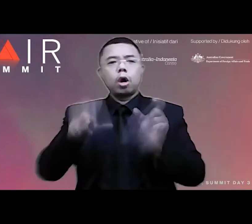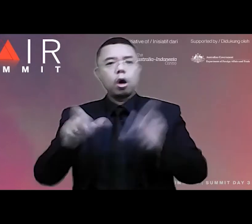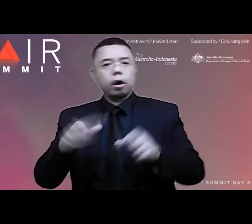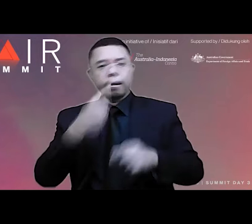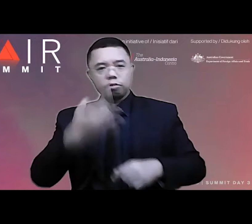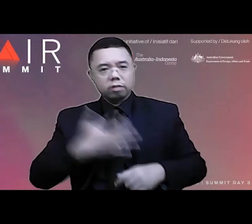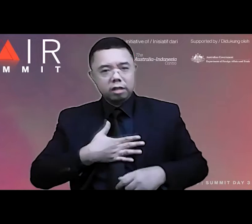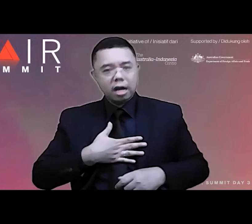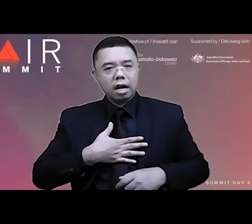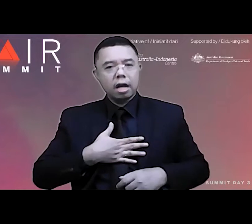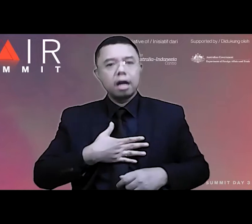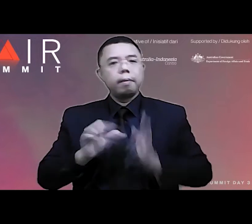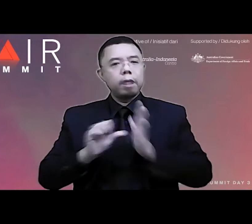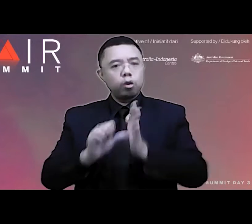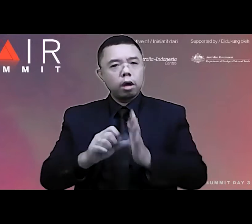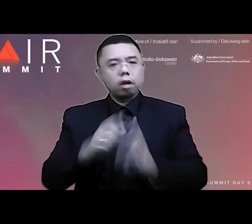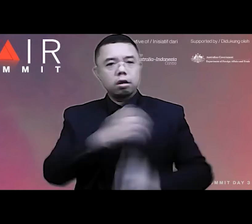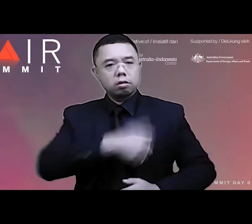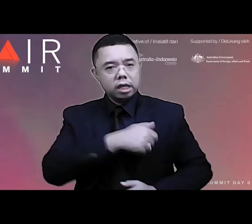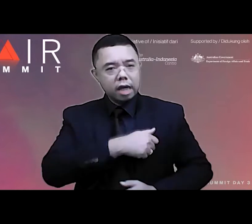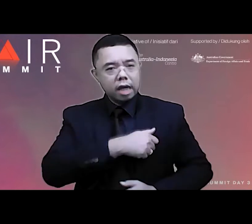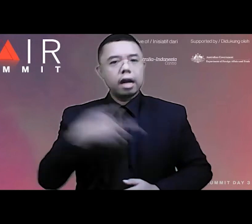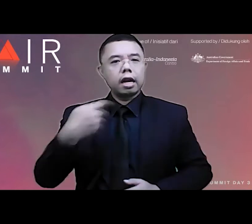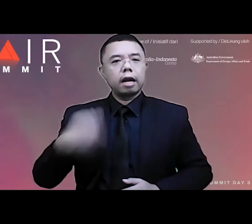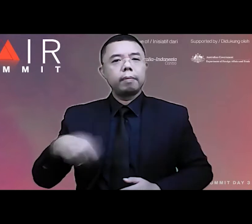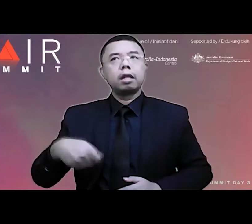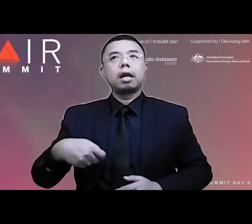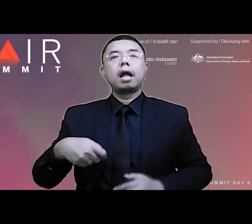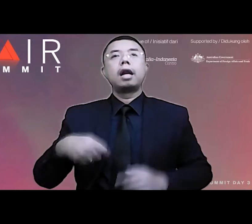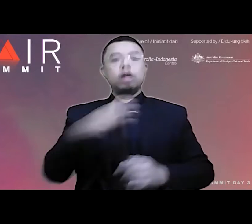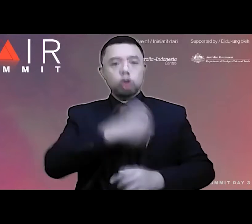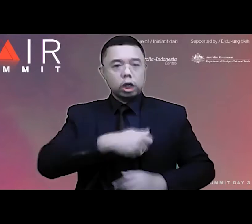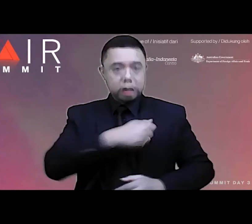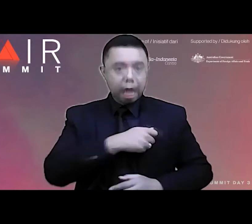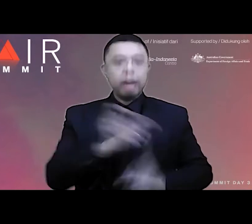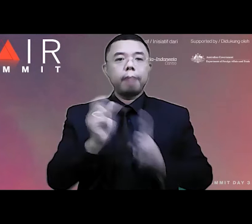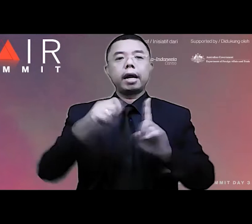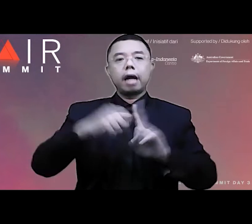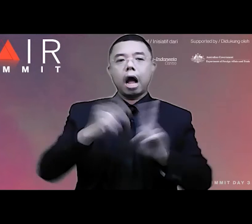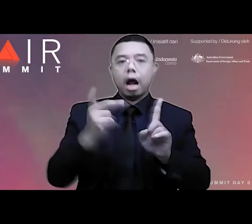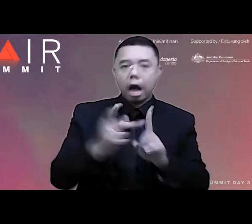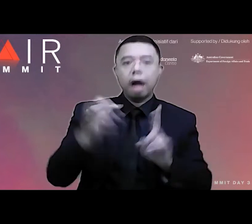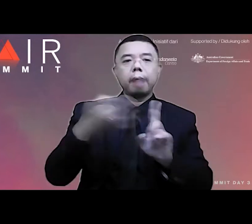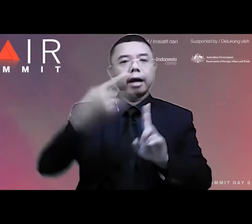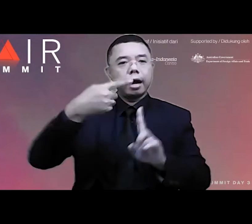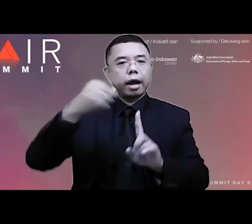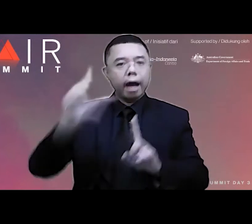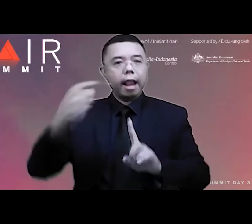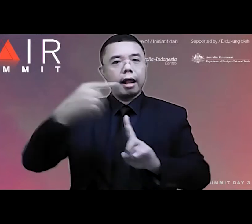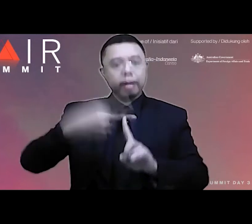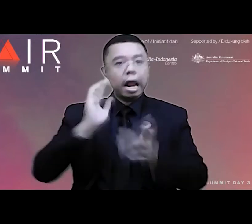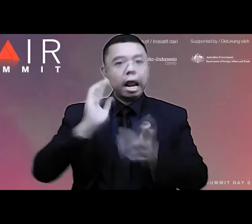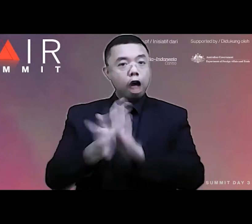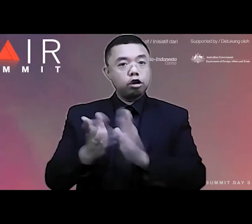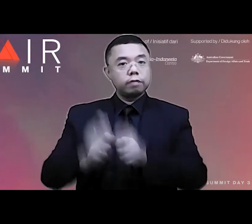social assistance, as well as basic staple food cards. In addition, the